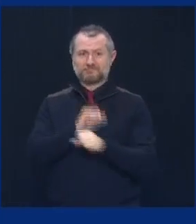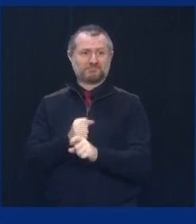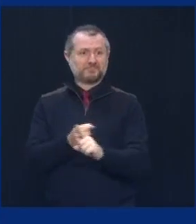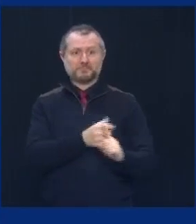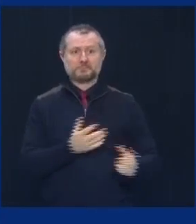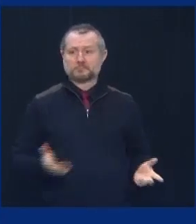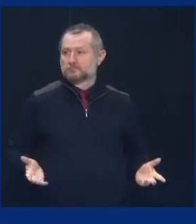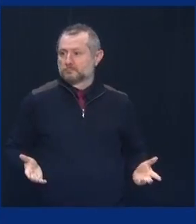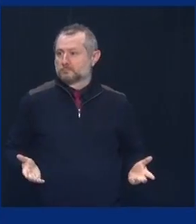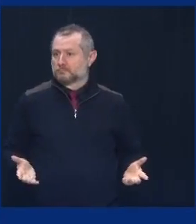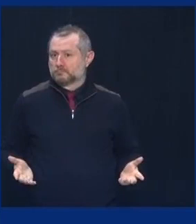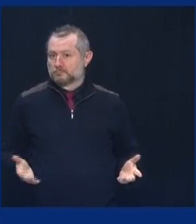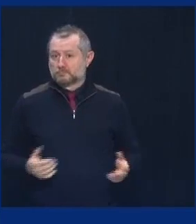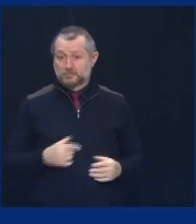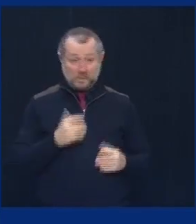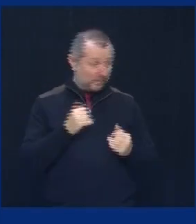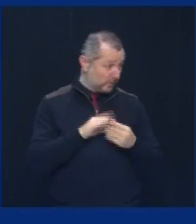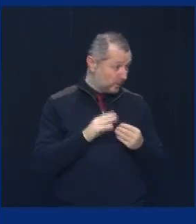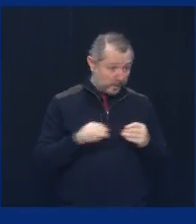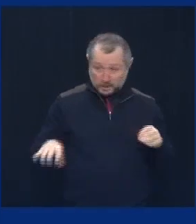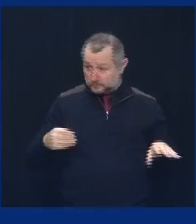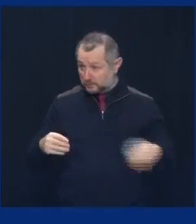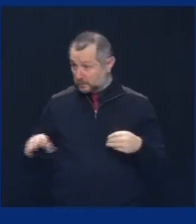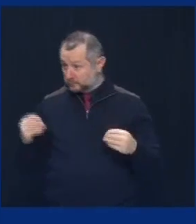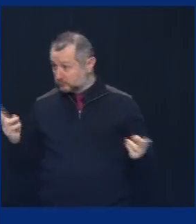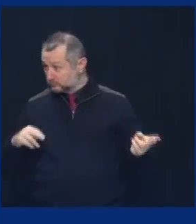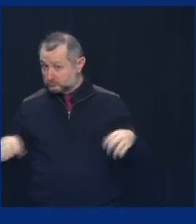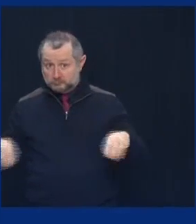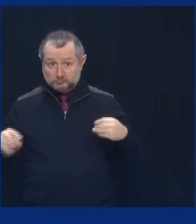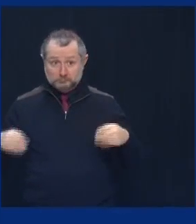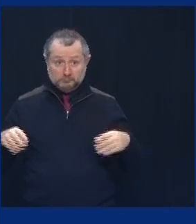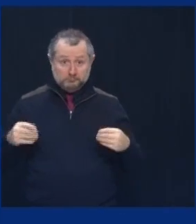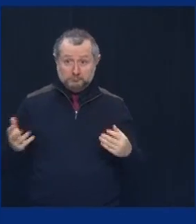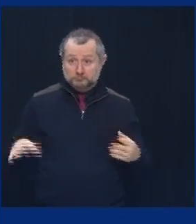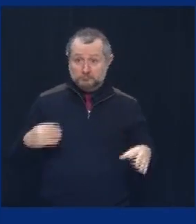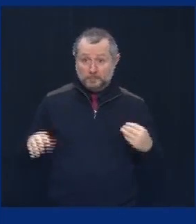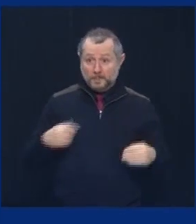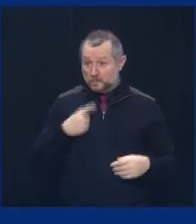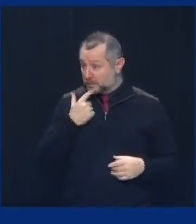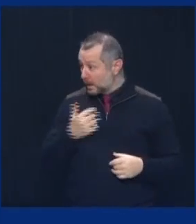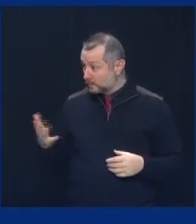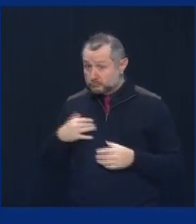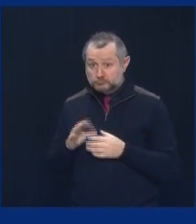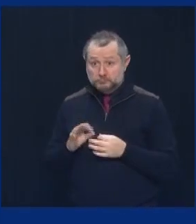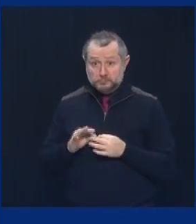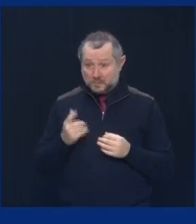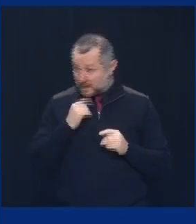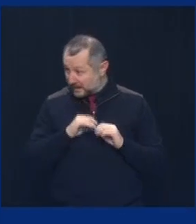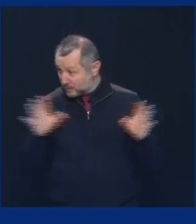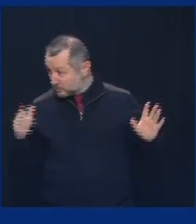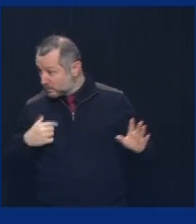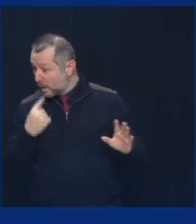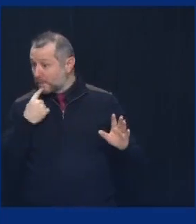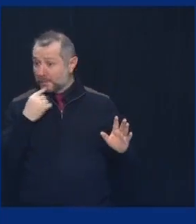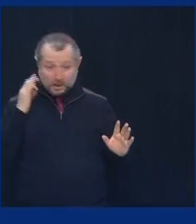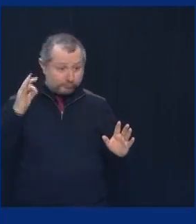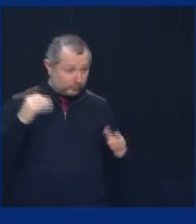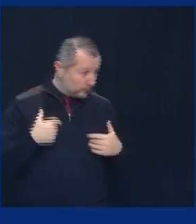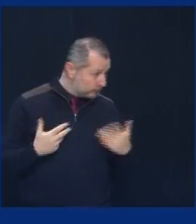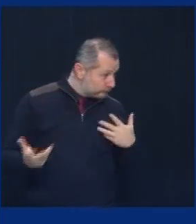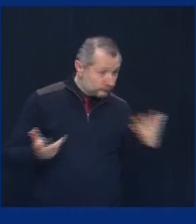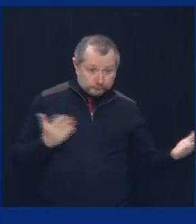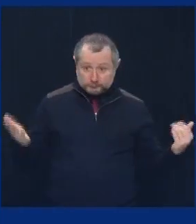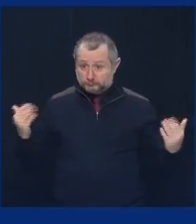Anything else on that point, guys? Any points that I stated weren't exactly clear or